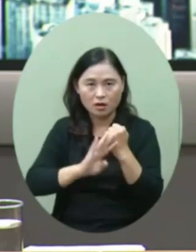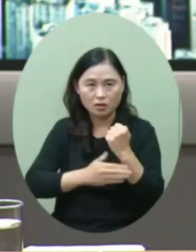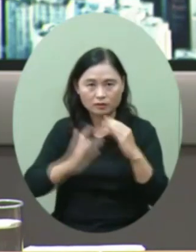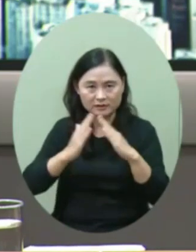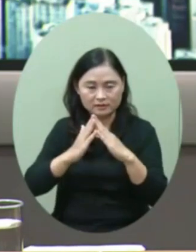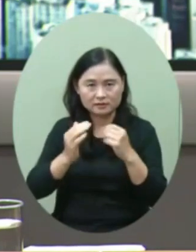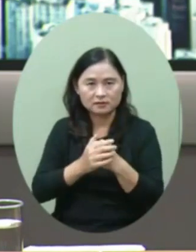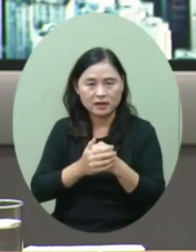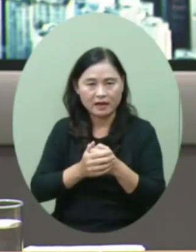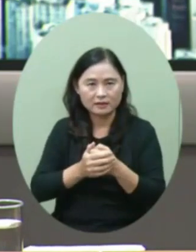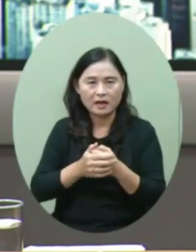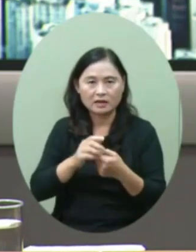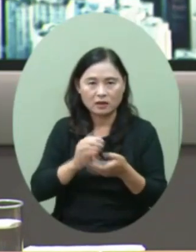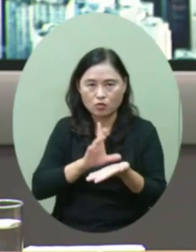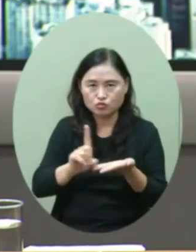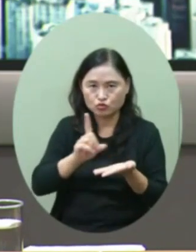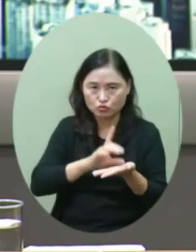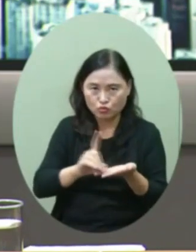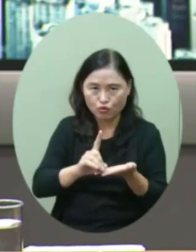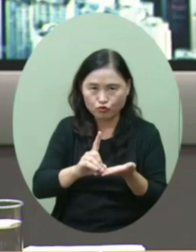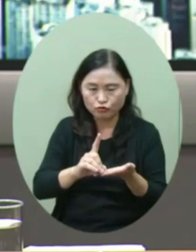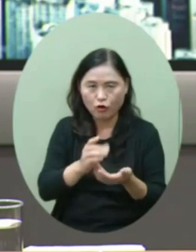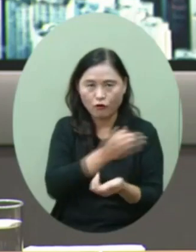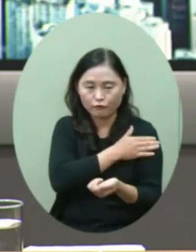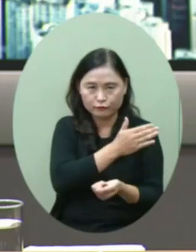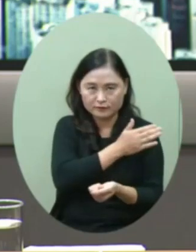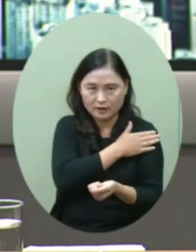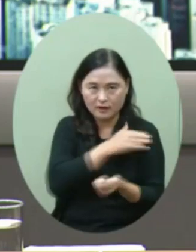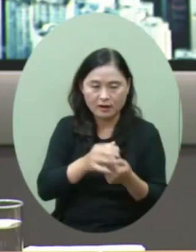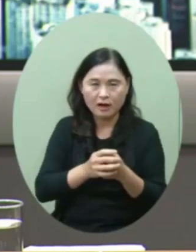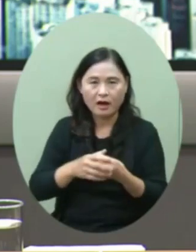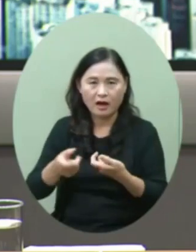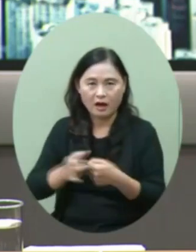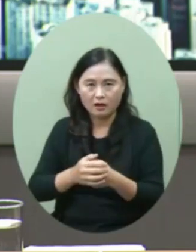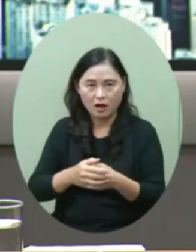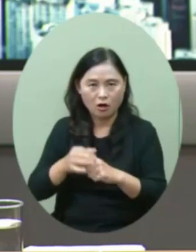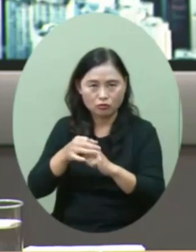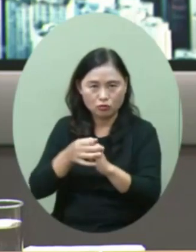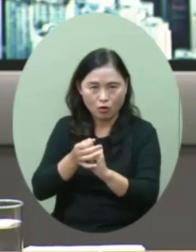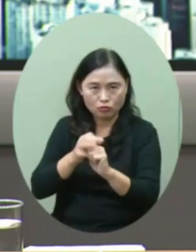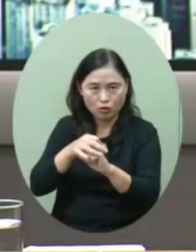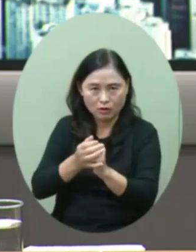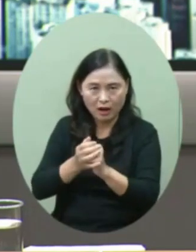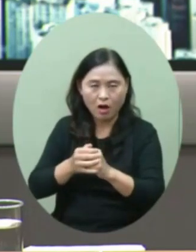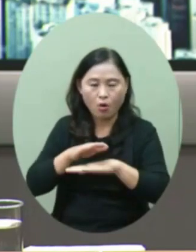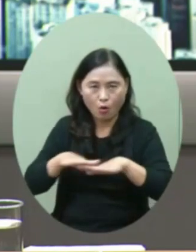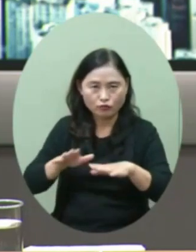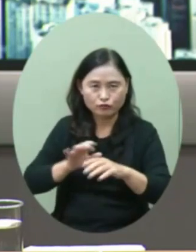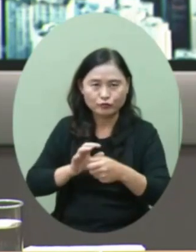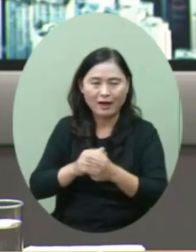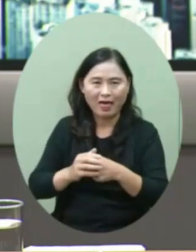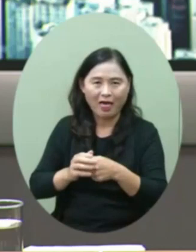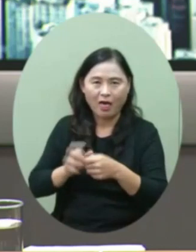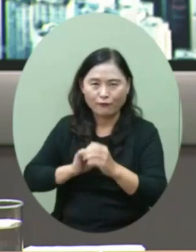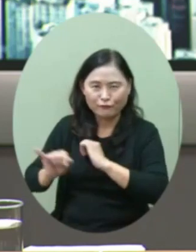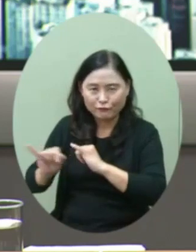18, the Secretary for Justice shall, or the Department of